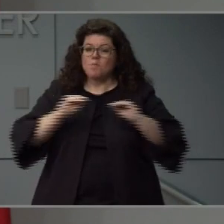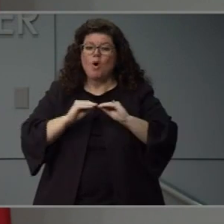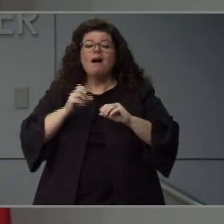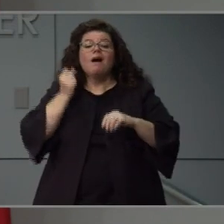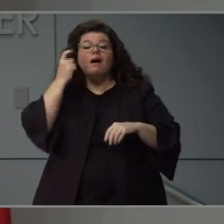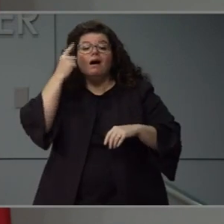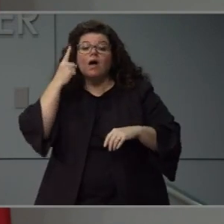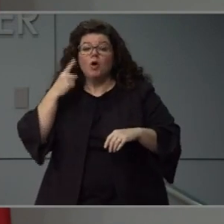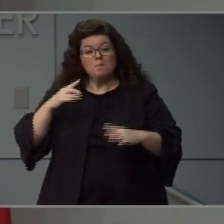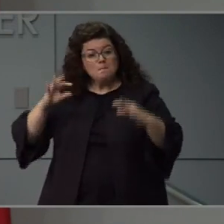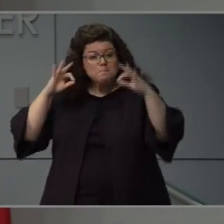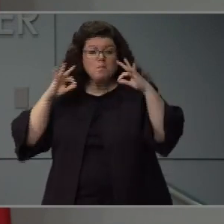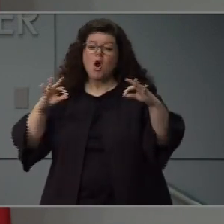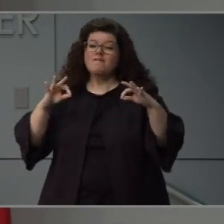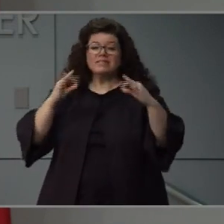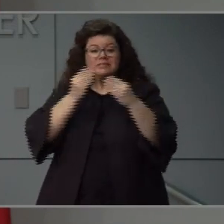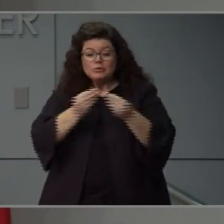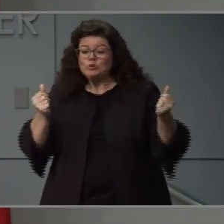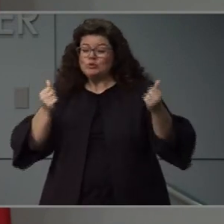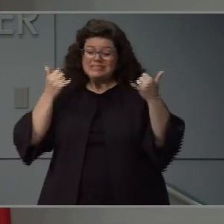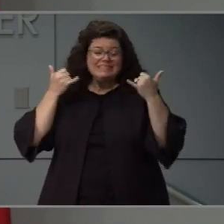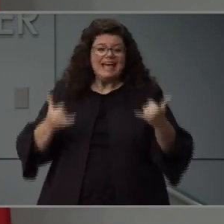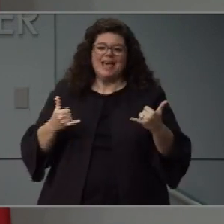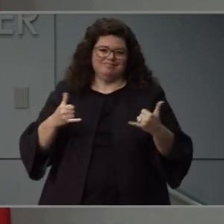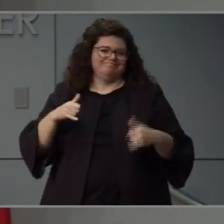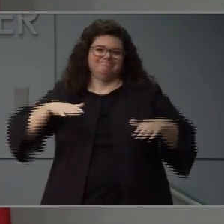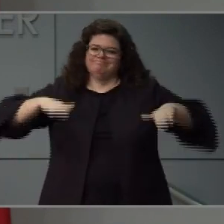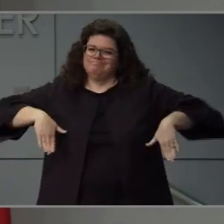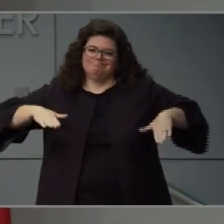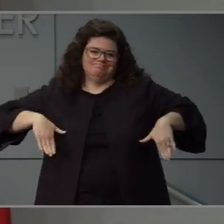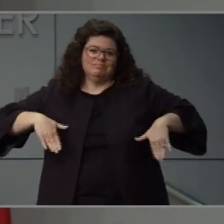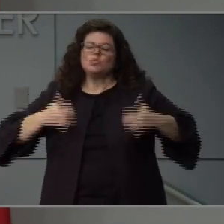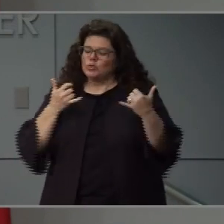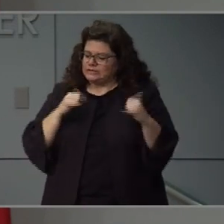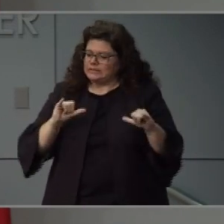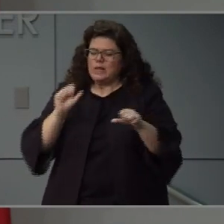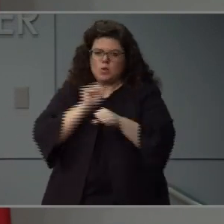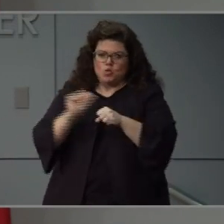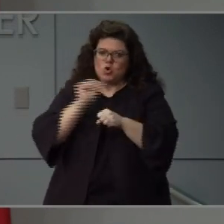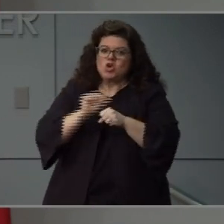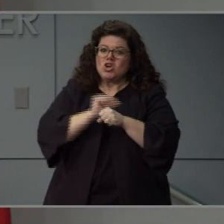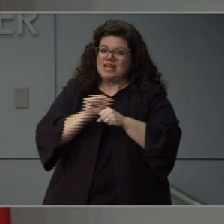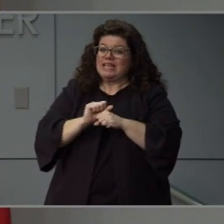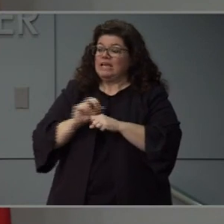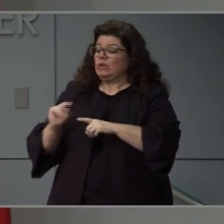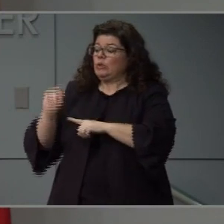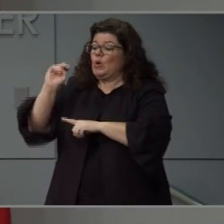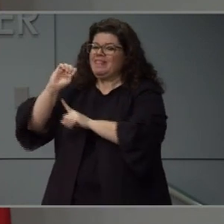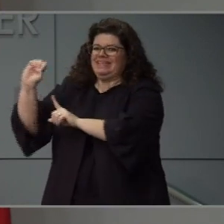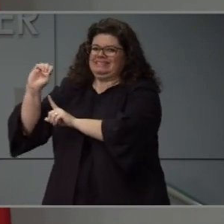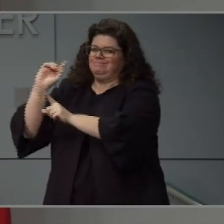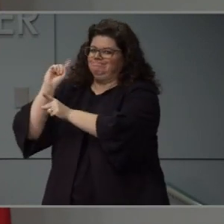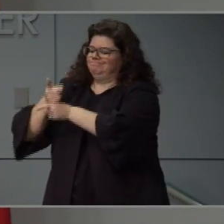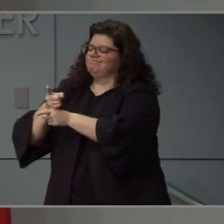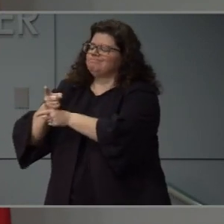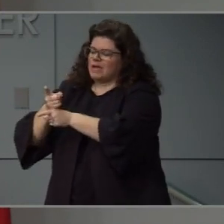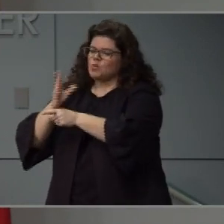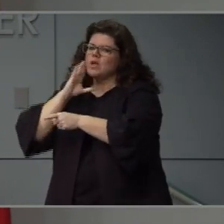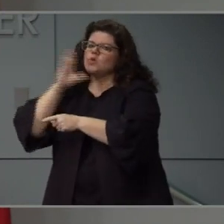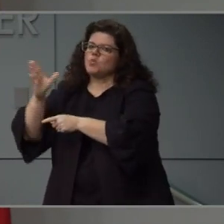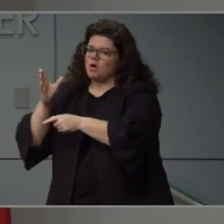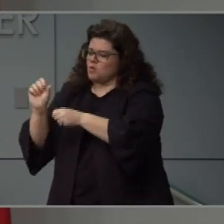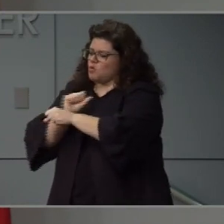We definitely noticed that the Northeast in particular needs to make sure they have more access points to testing, and we want to work with those